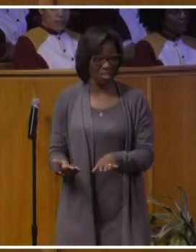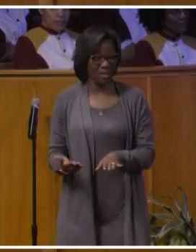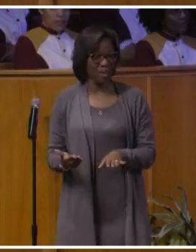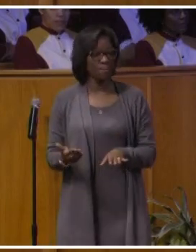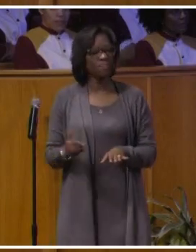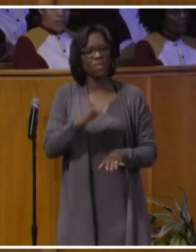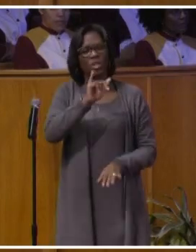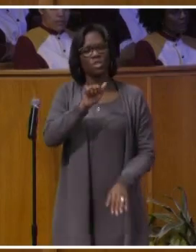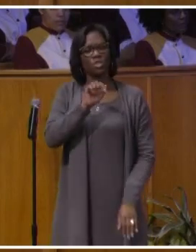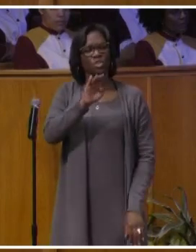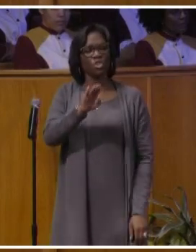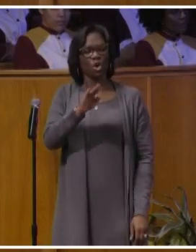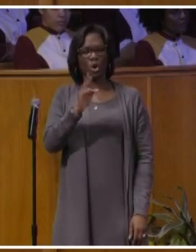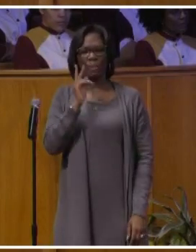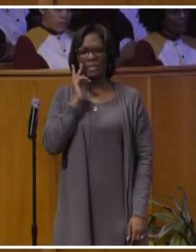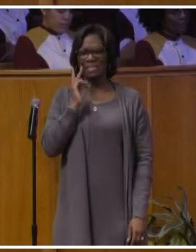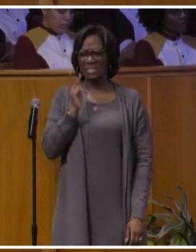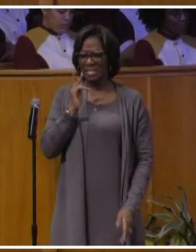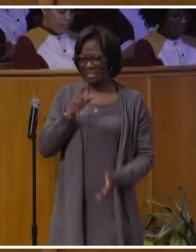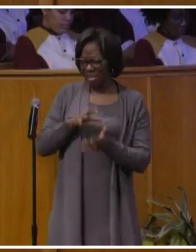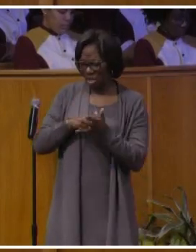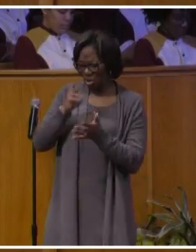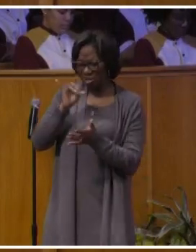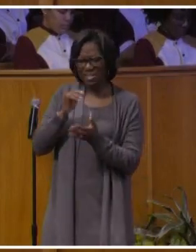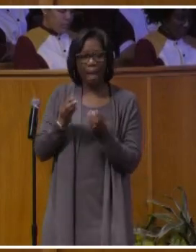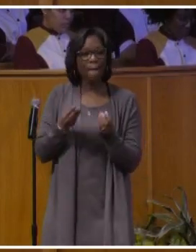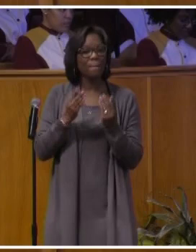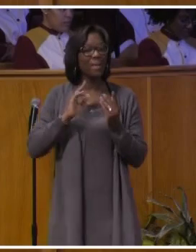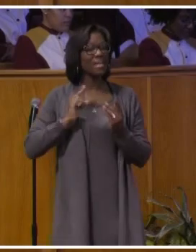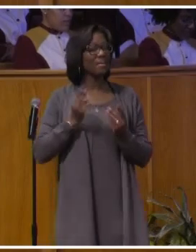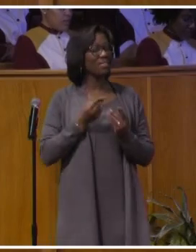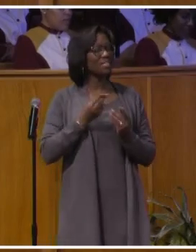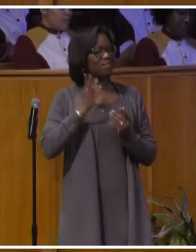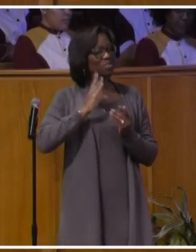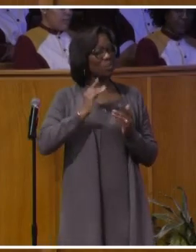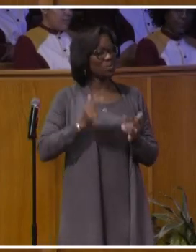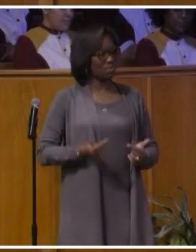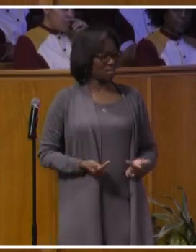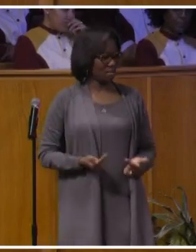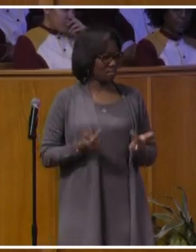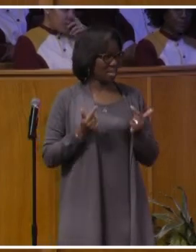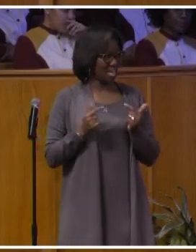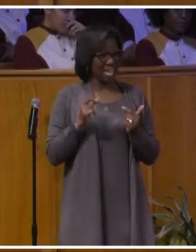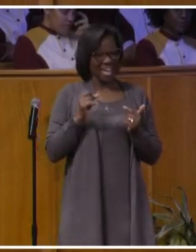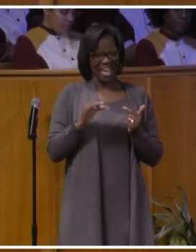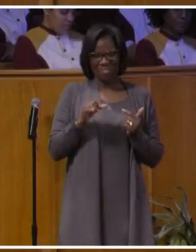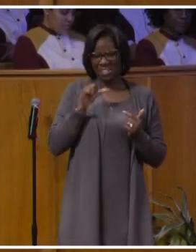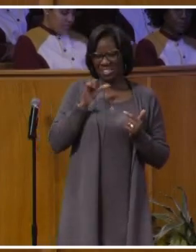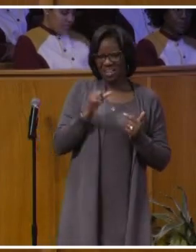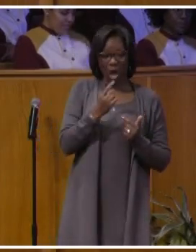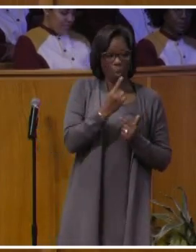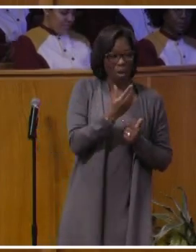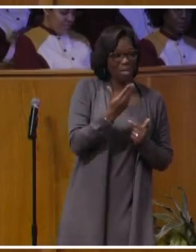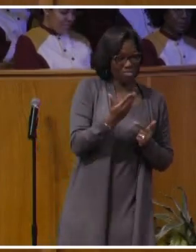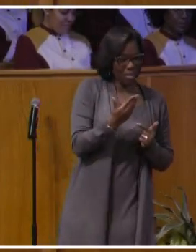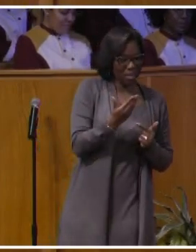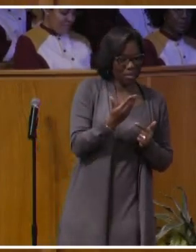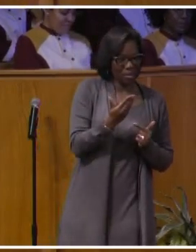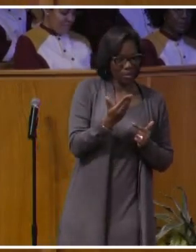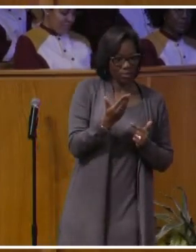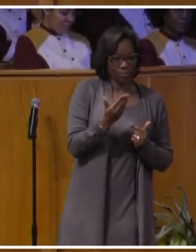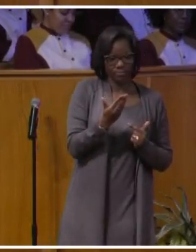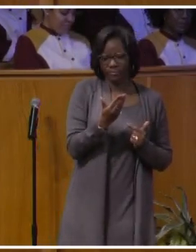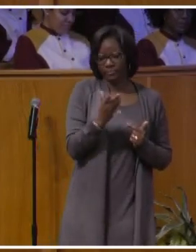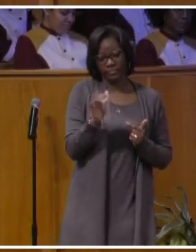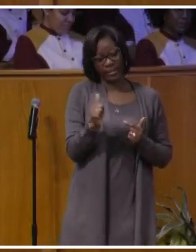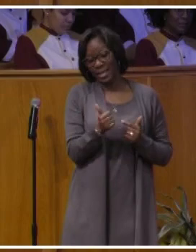Job finds out what many of us have learned in life. If it ain't one thing,